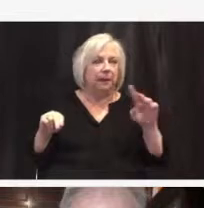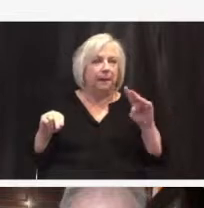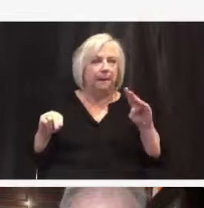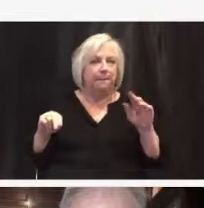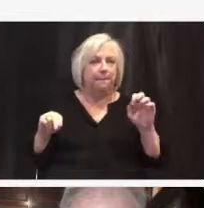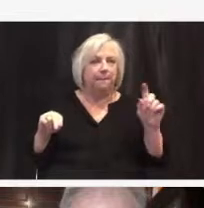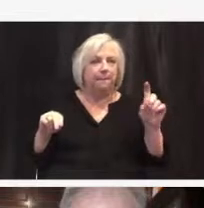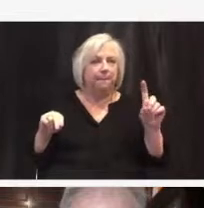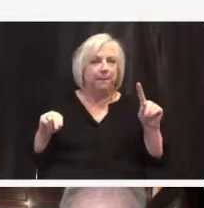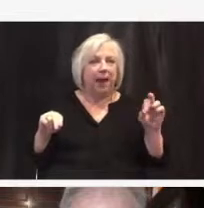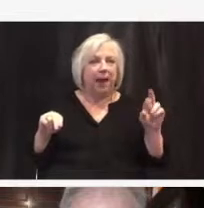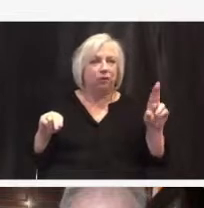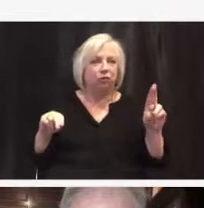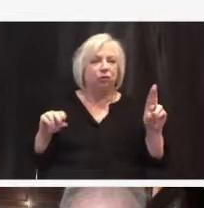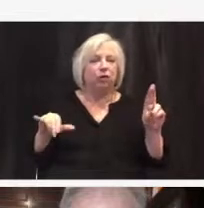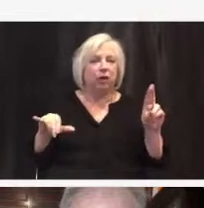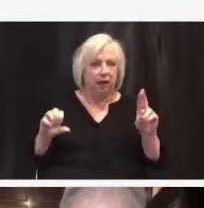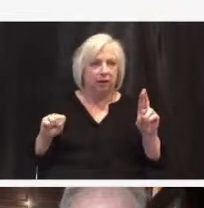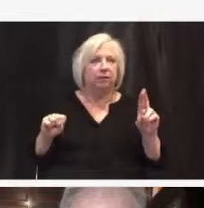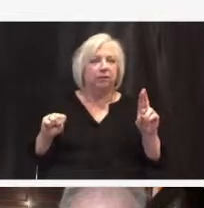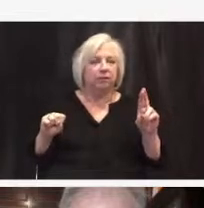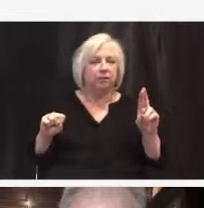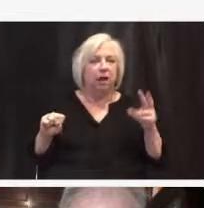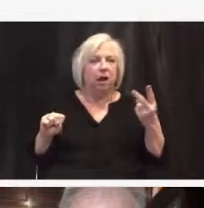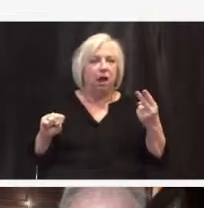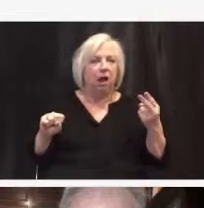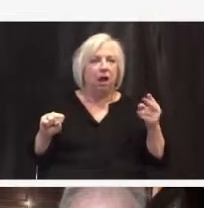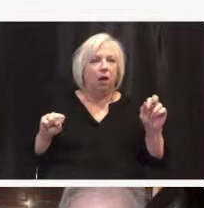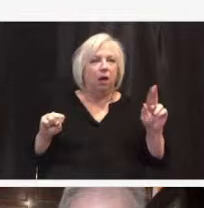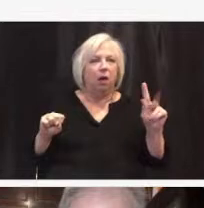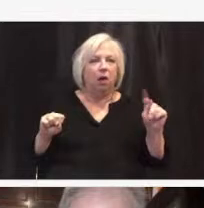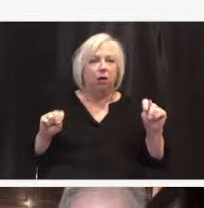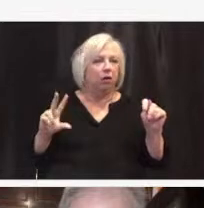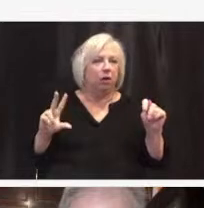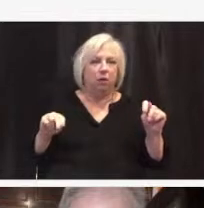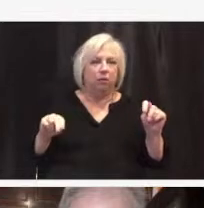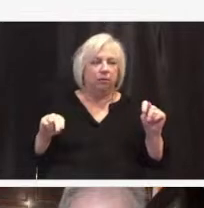Baxter? Yes. Hart? No.